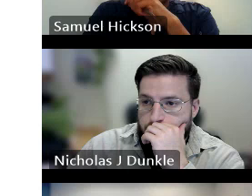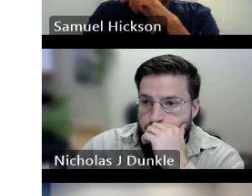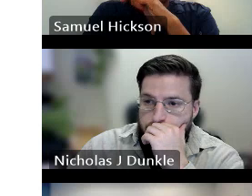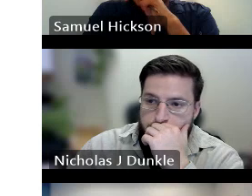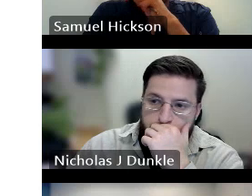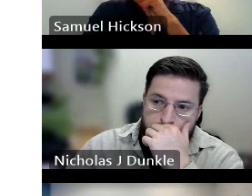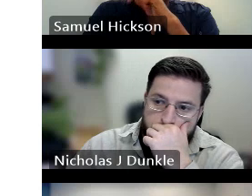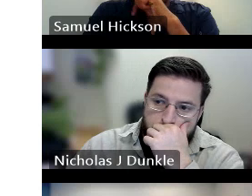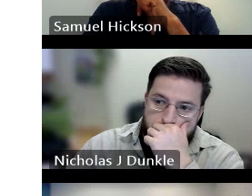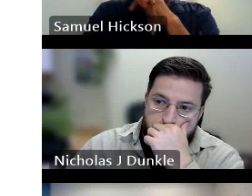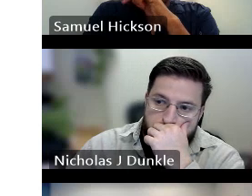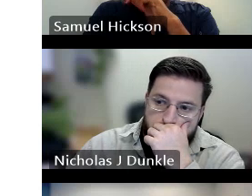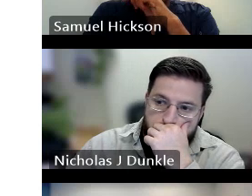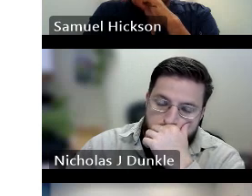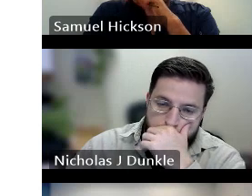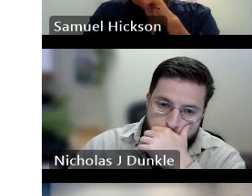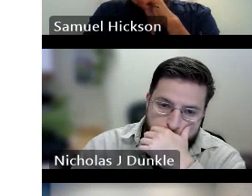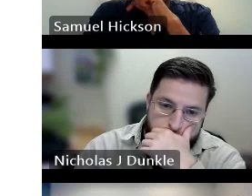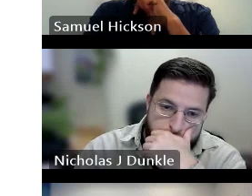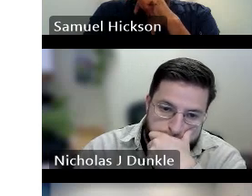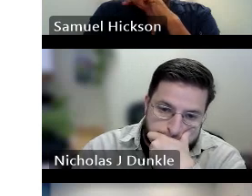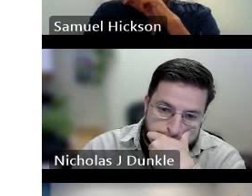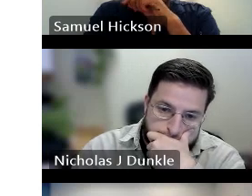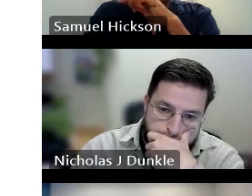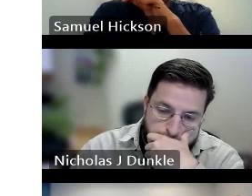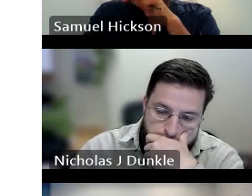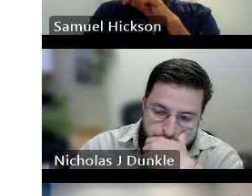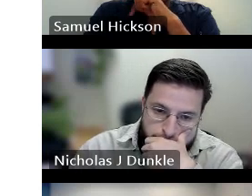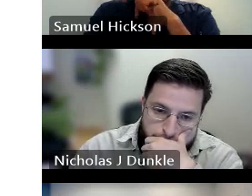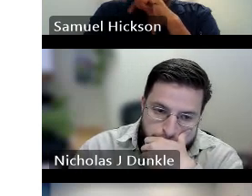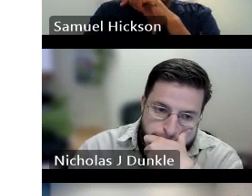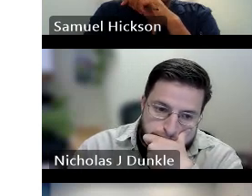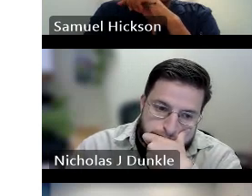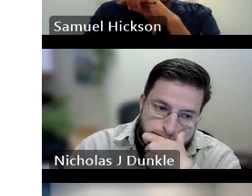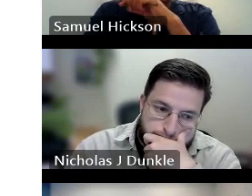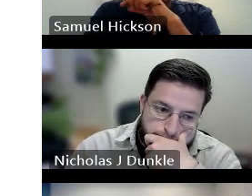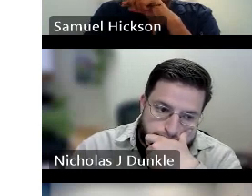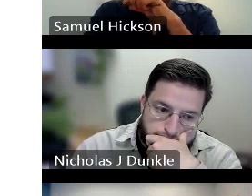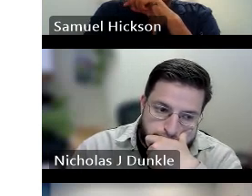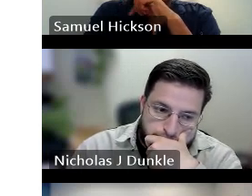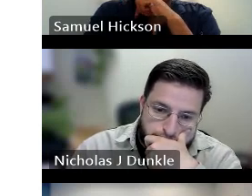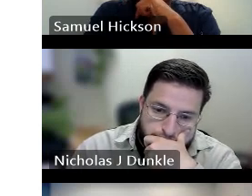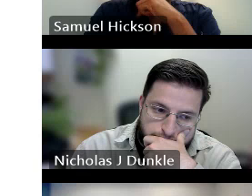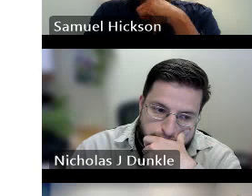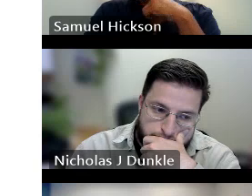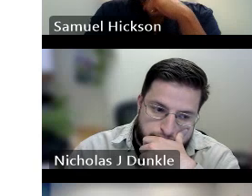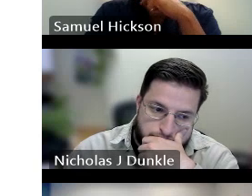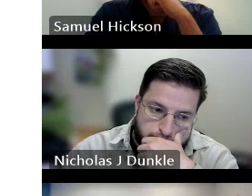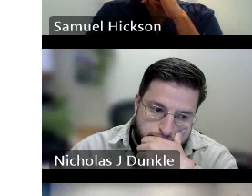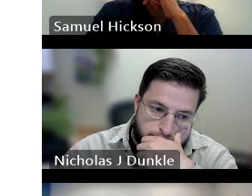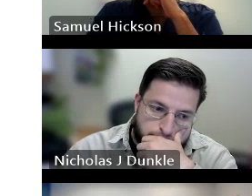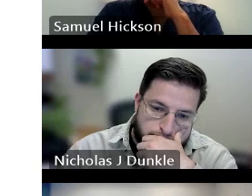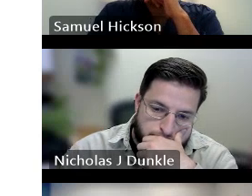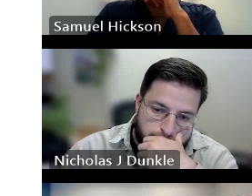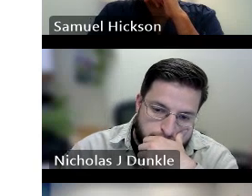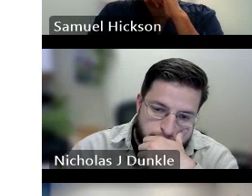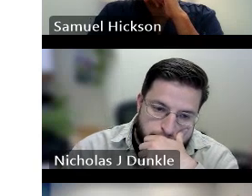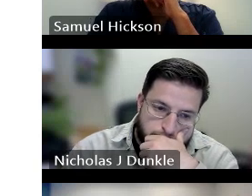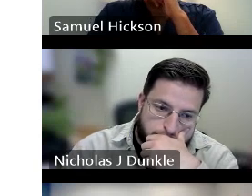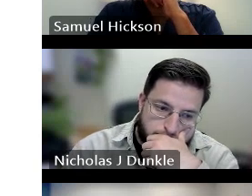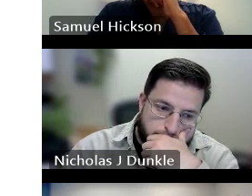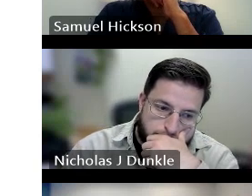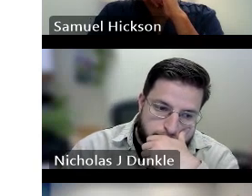matter experts, right? Providing testimony. We're contributors through our tax dollars. And then we also have those who are